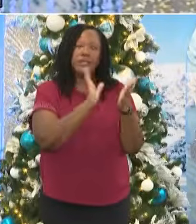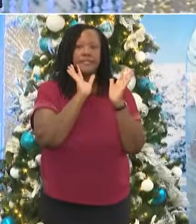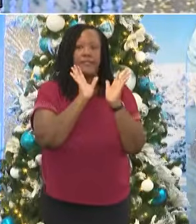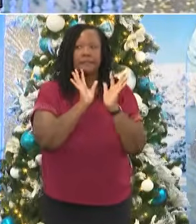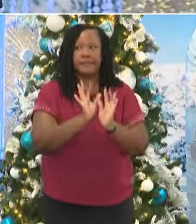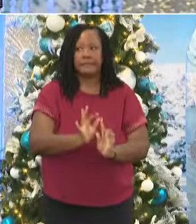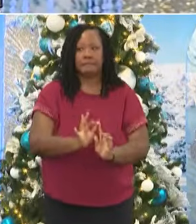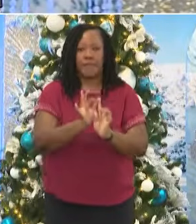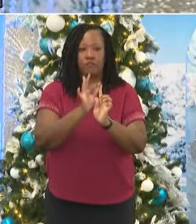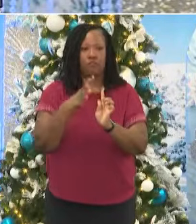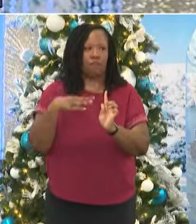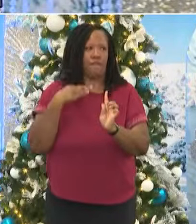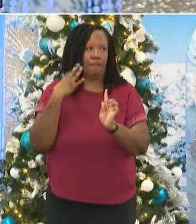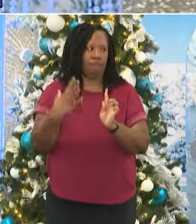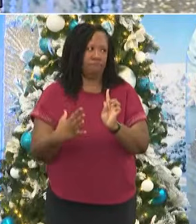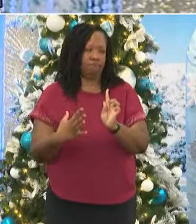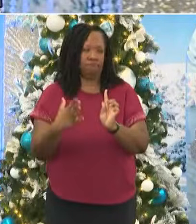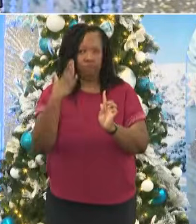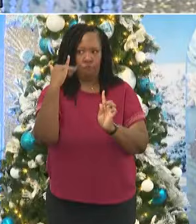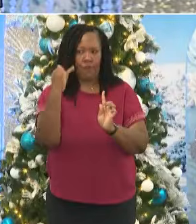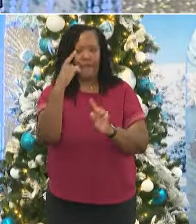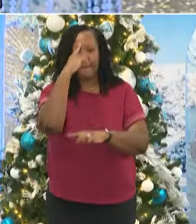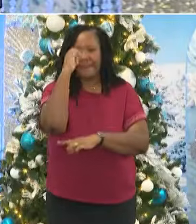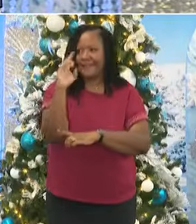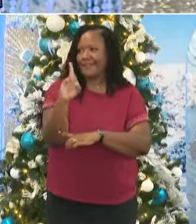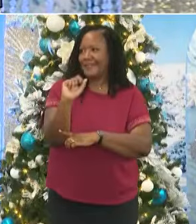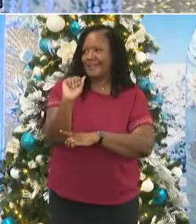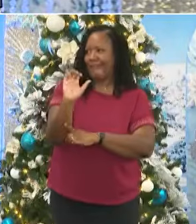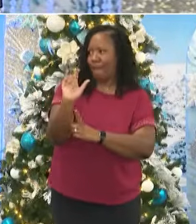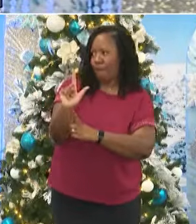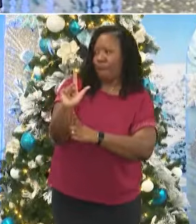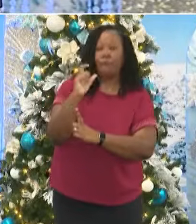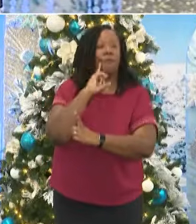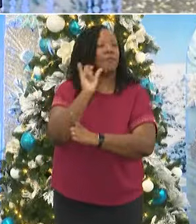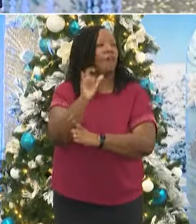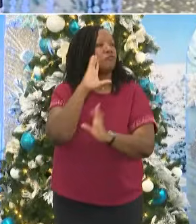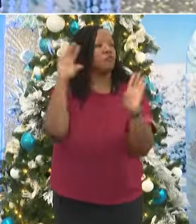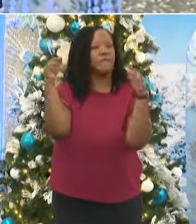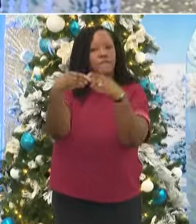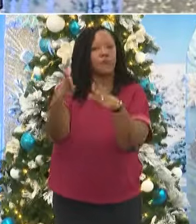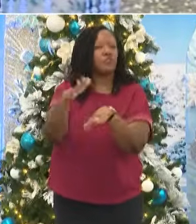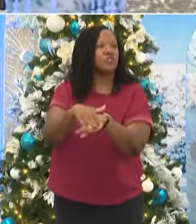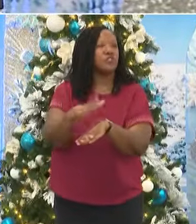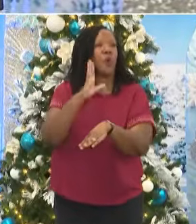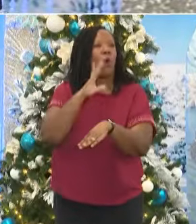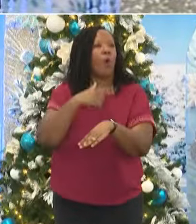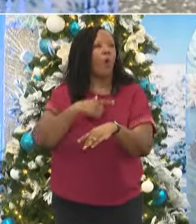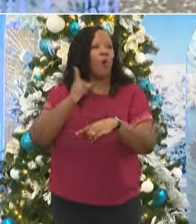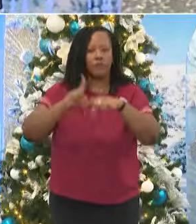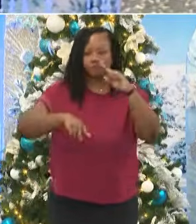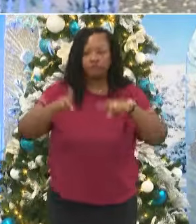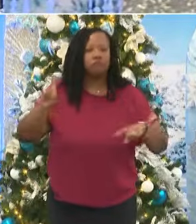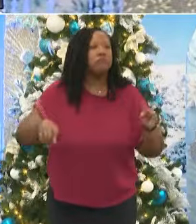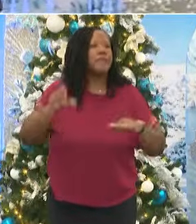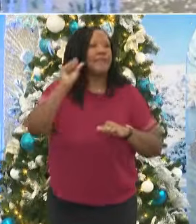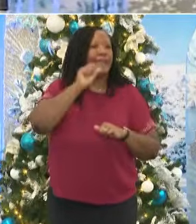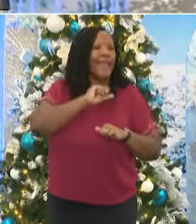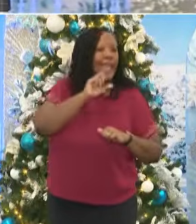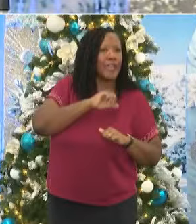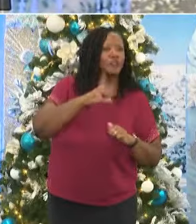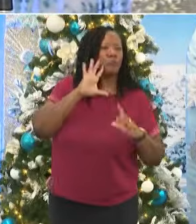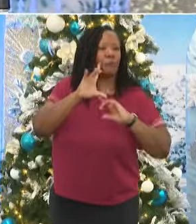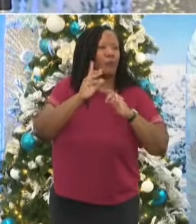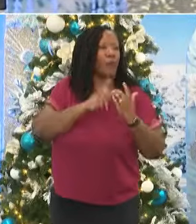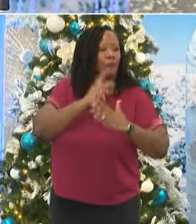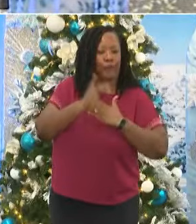special volunteers, because at DACL, we also focus on intergenerational programming that's